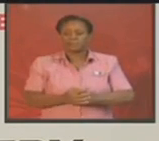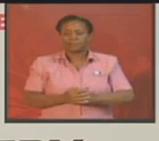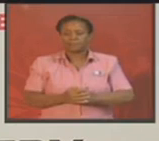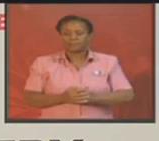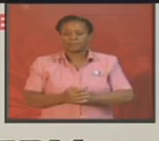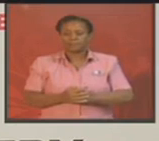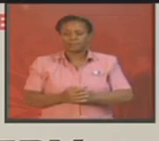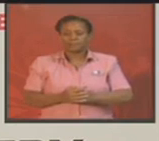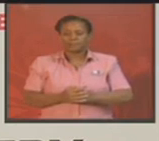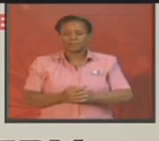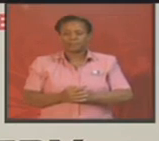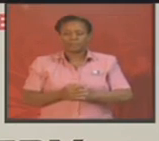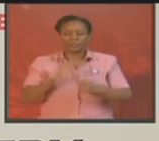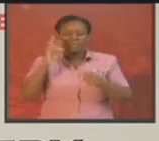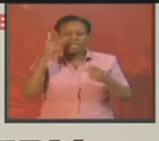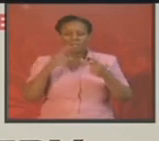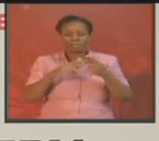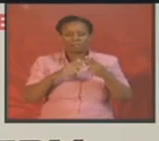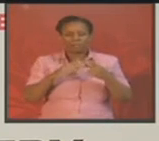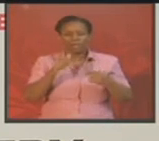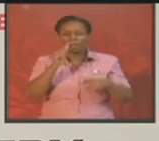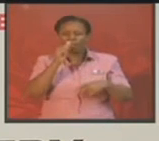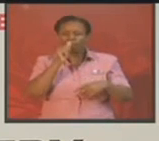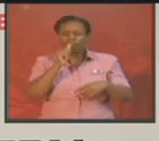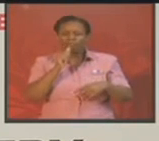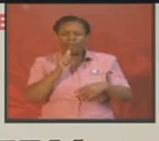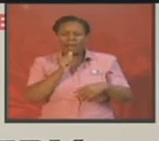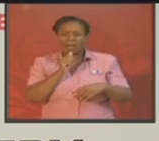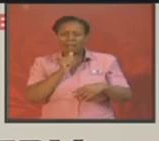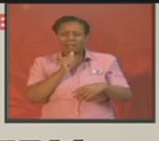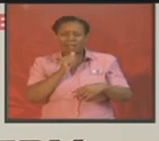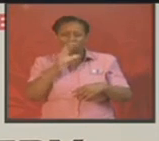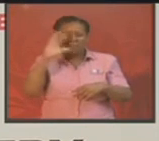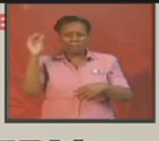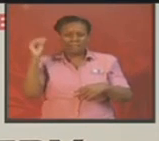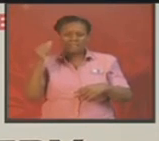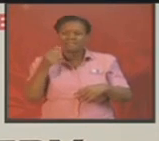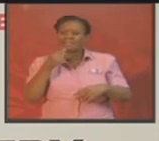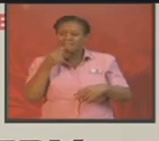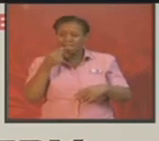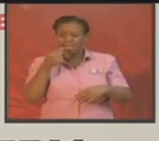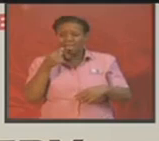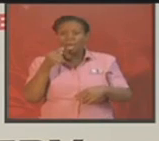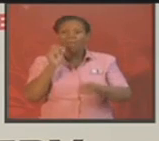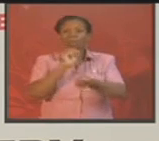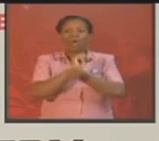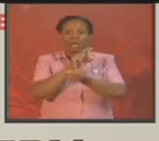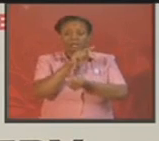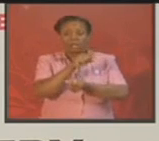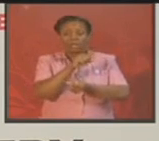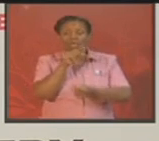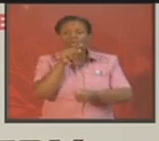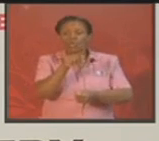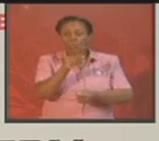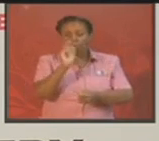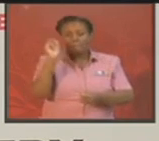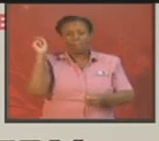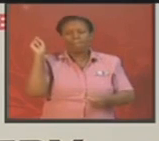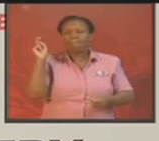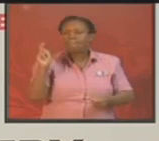whether a private entity can make it mandatory, no. No private entity or the government can make